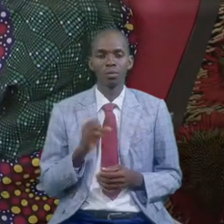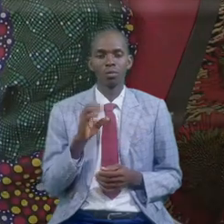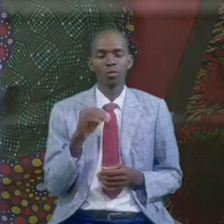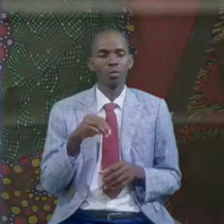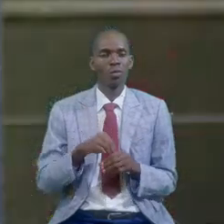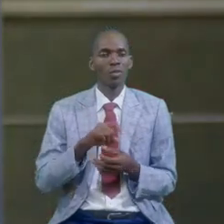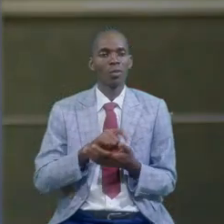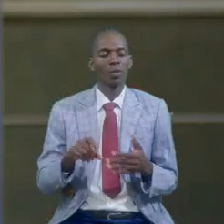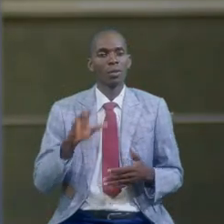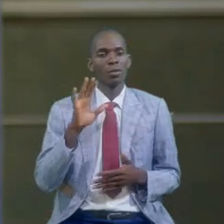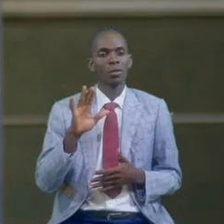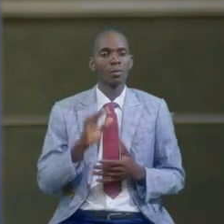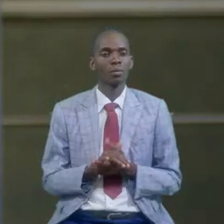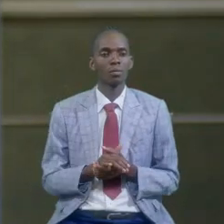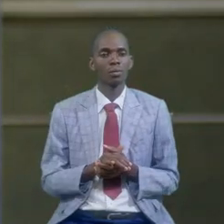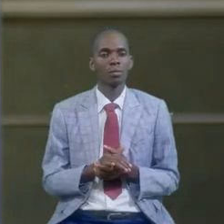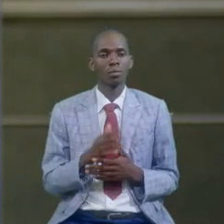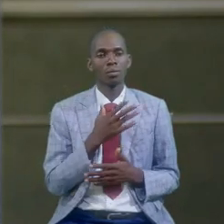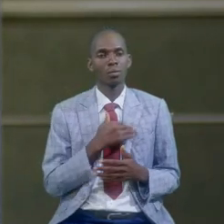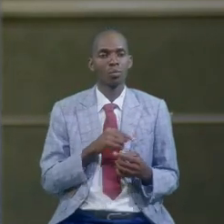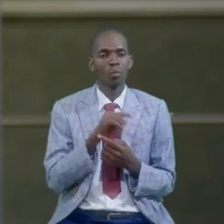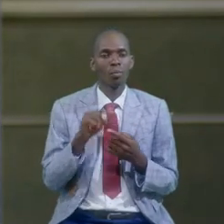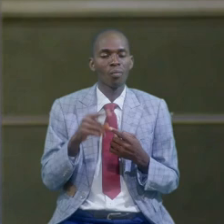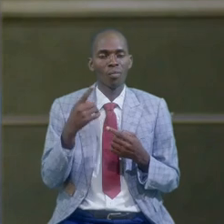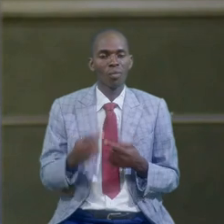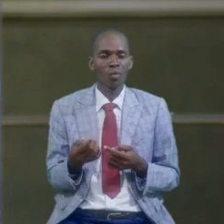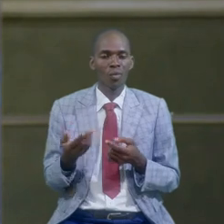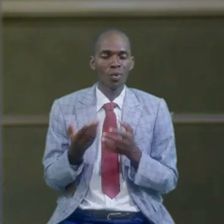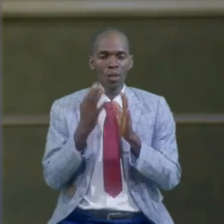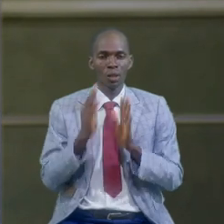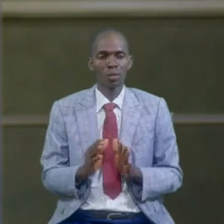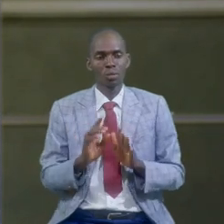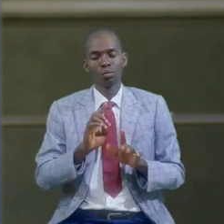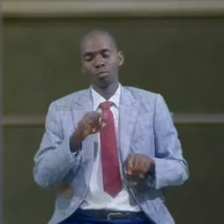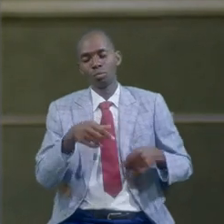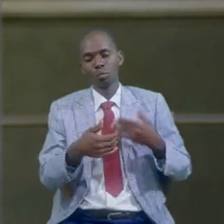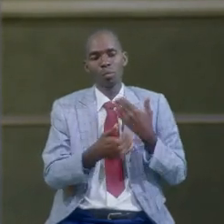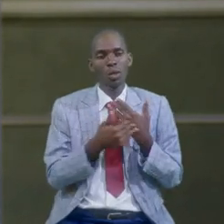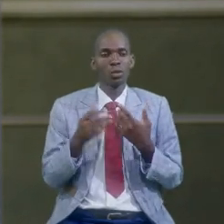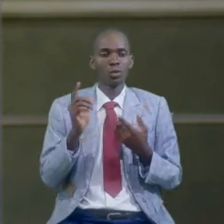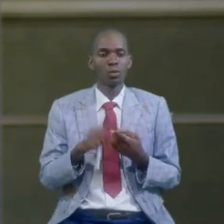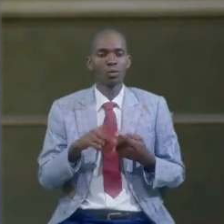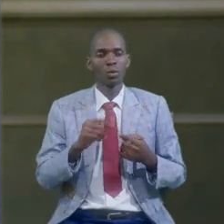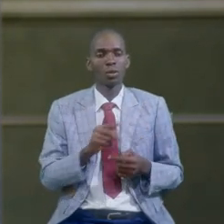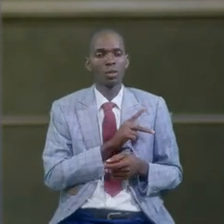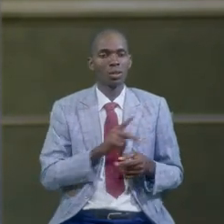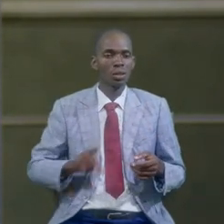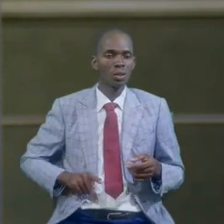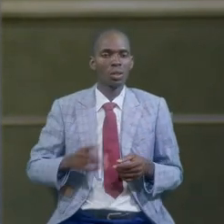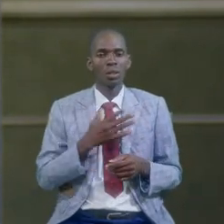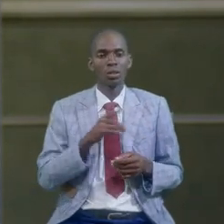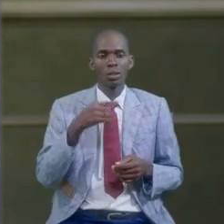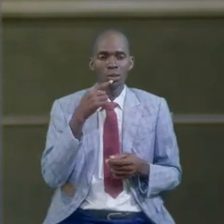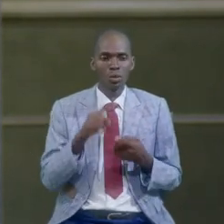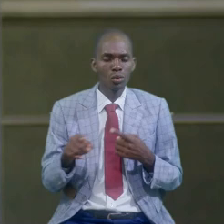5. And when the messengers turned back unto him, he said unto them,